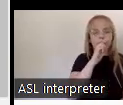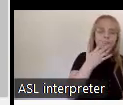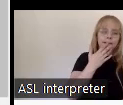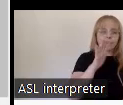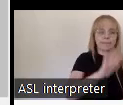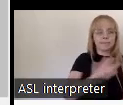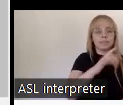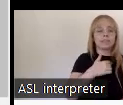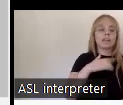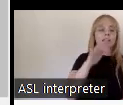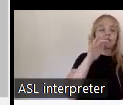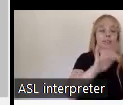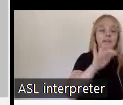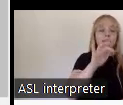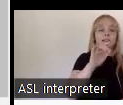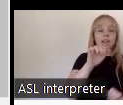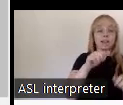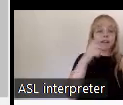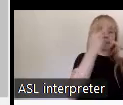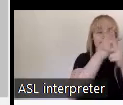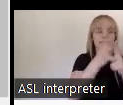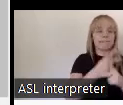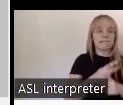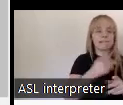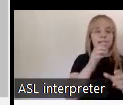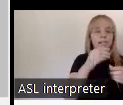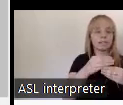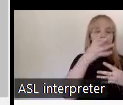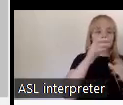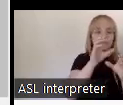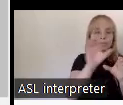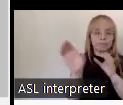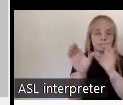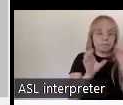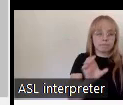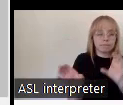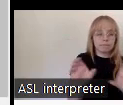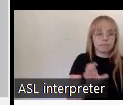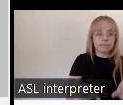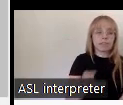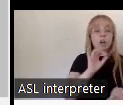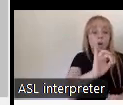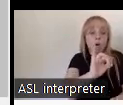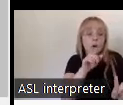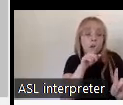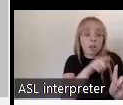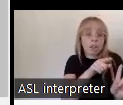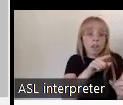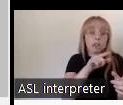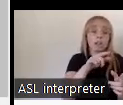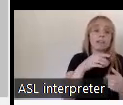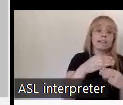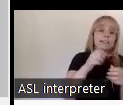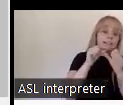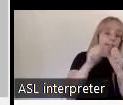I can sort, I can click and sort on them differently. And now you see these dates now go from oldest to newest, or I